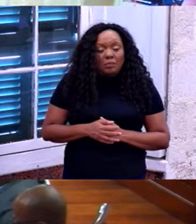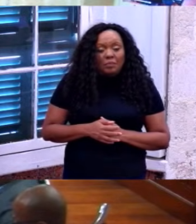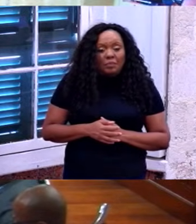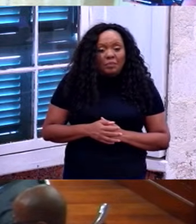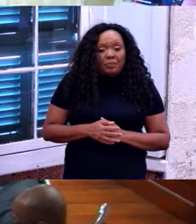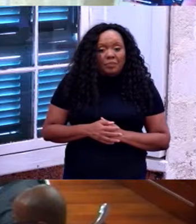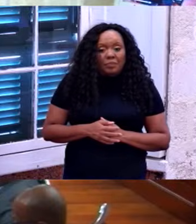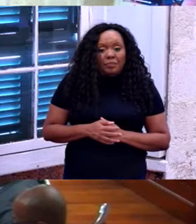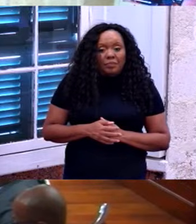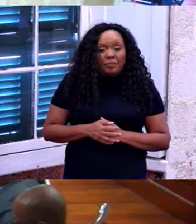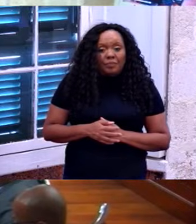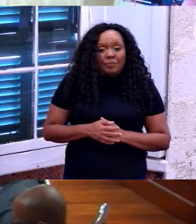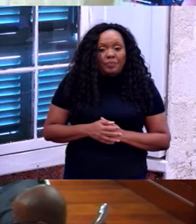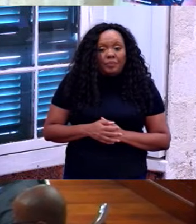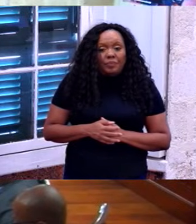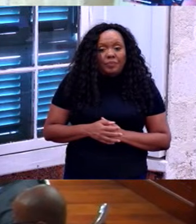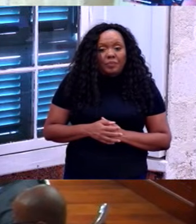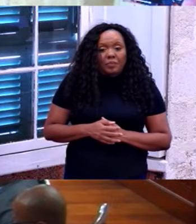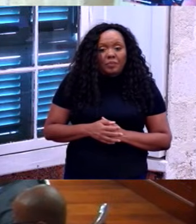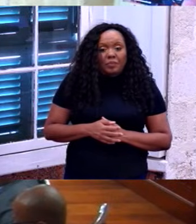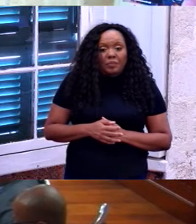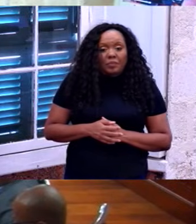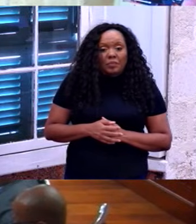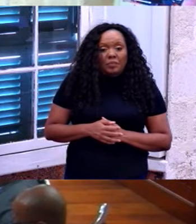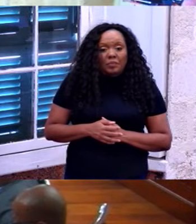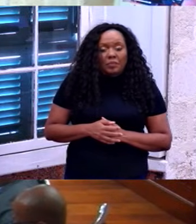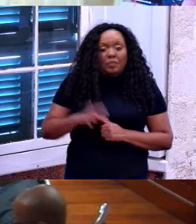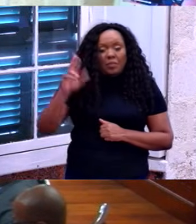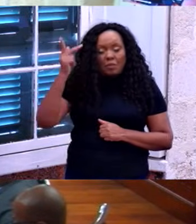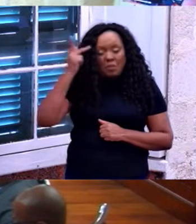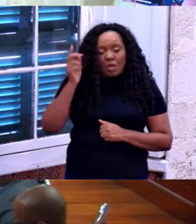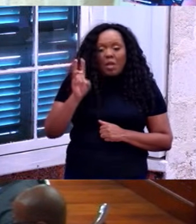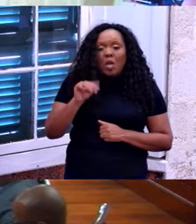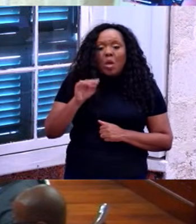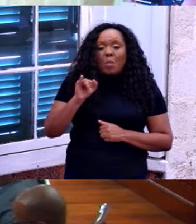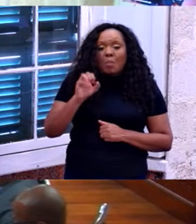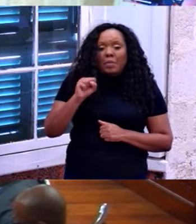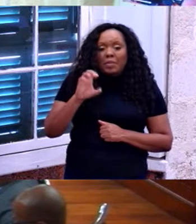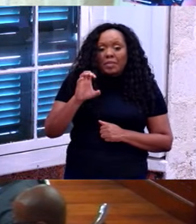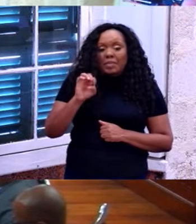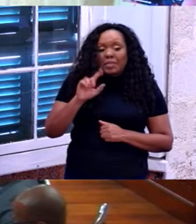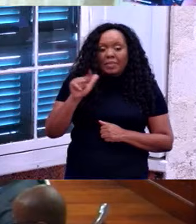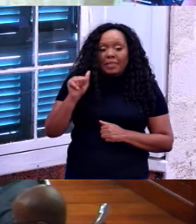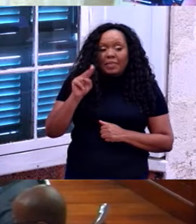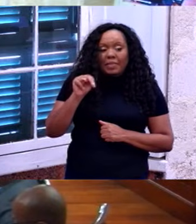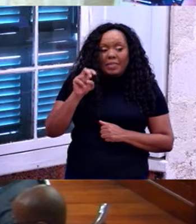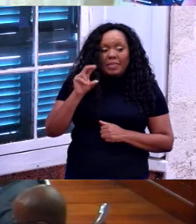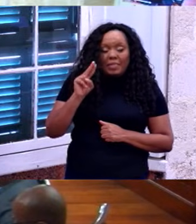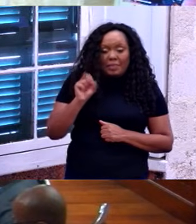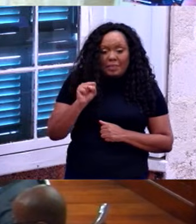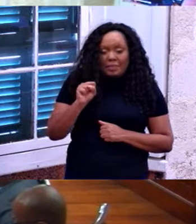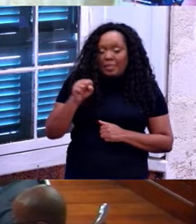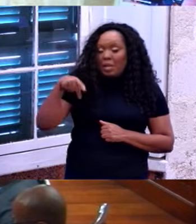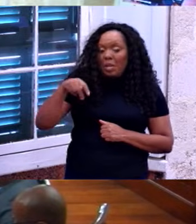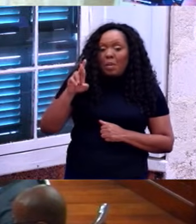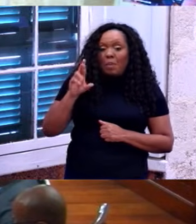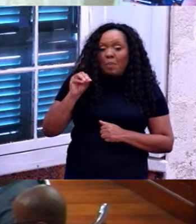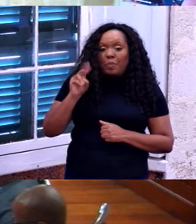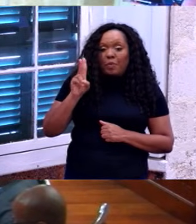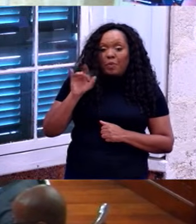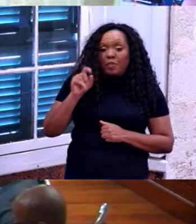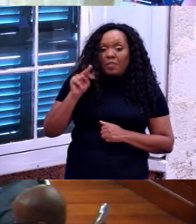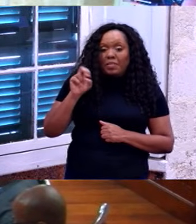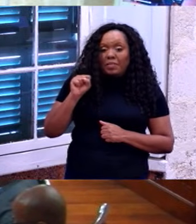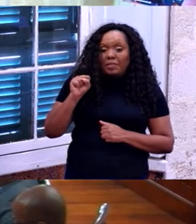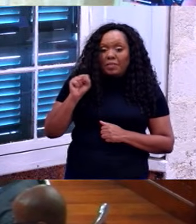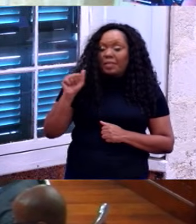Yes. That be cited as the Parliament Miscellaneous Provisions Act 2020-25. Will those